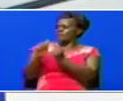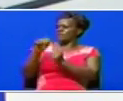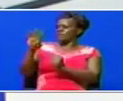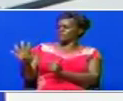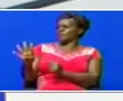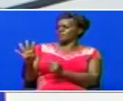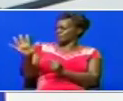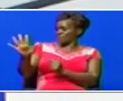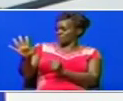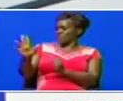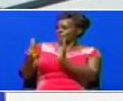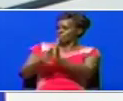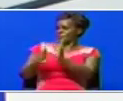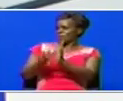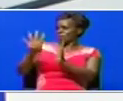40,115, representing